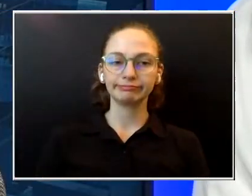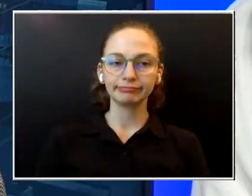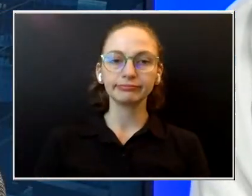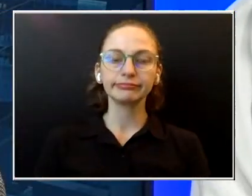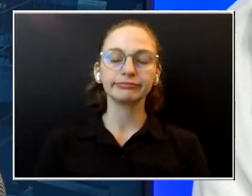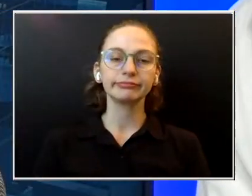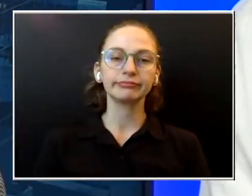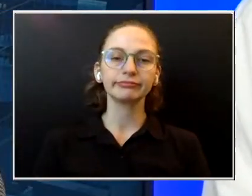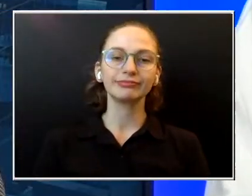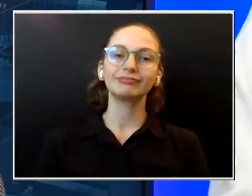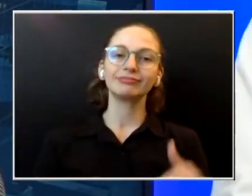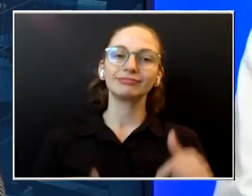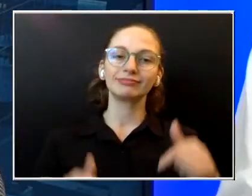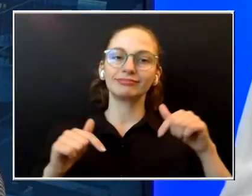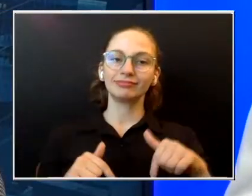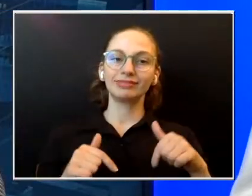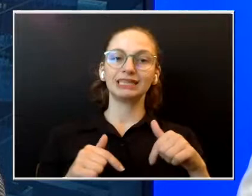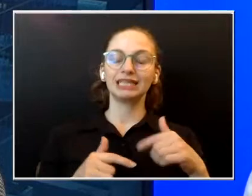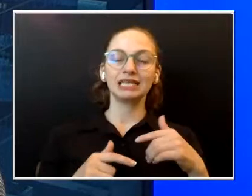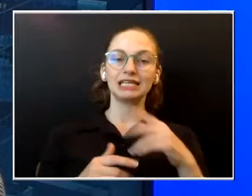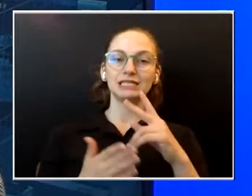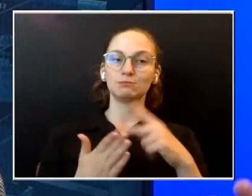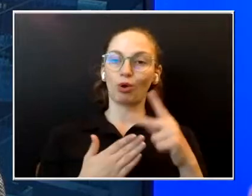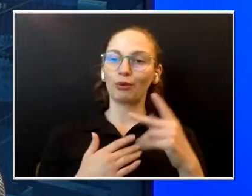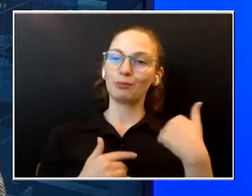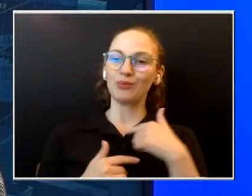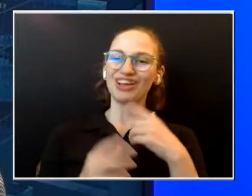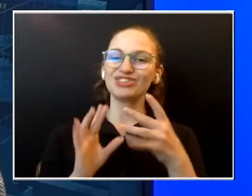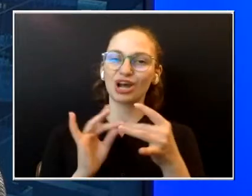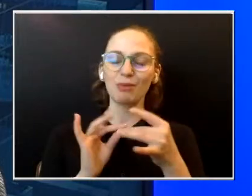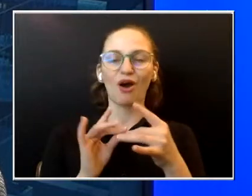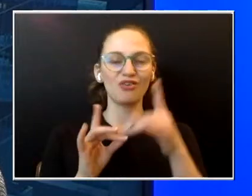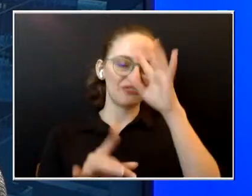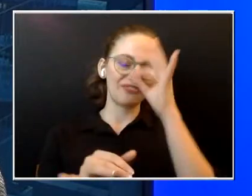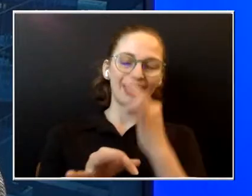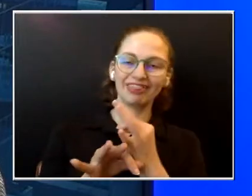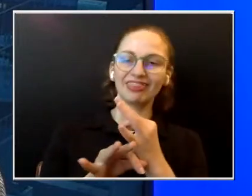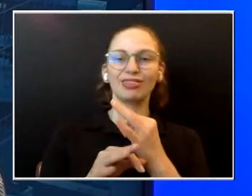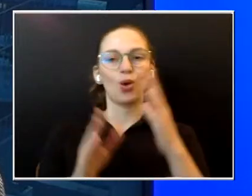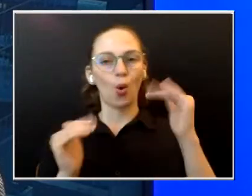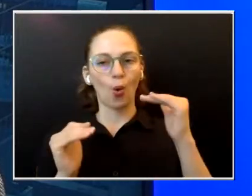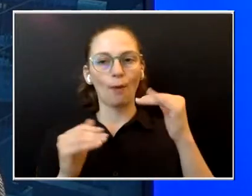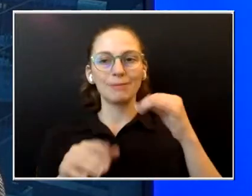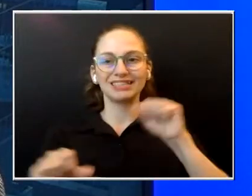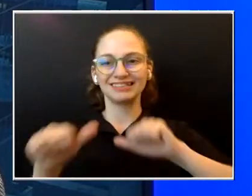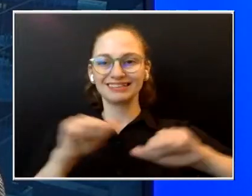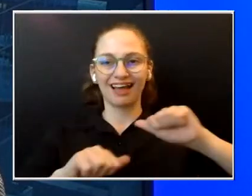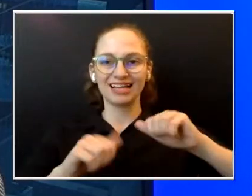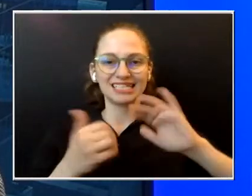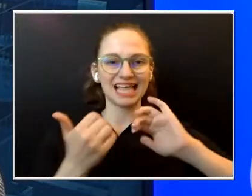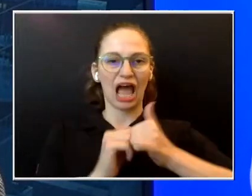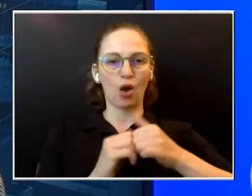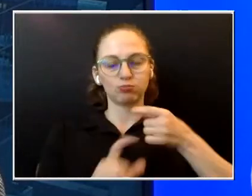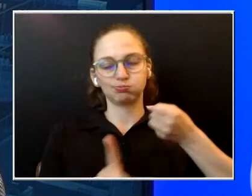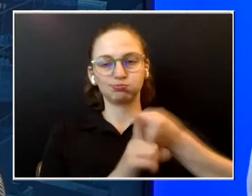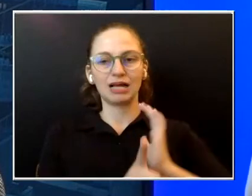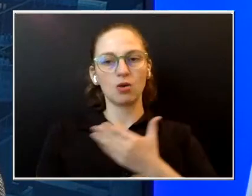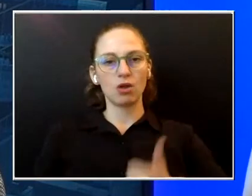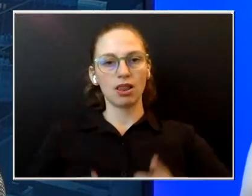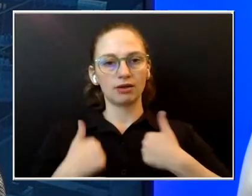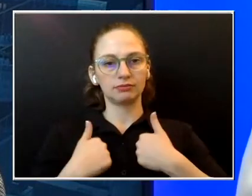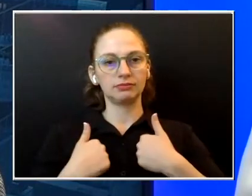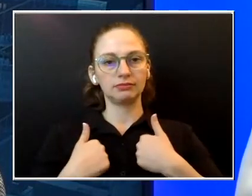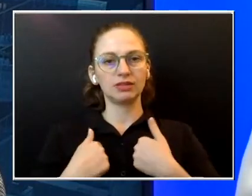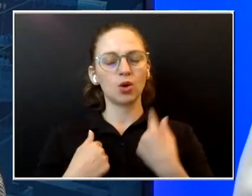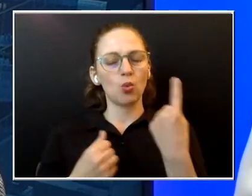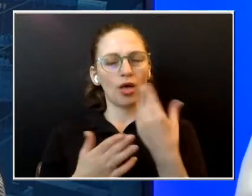of faith, hope, and science on all of our lives, and I think one thing you should take away from today: Science doesn't always give you your